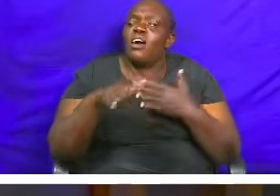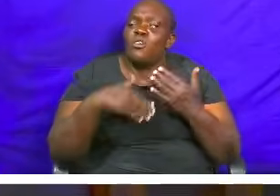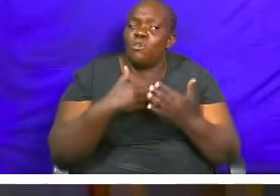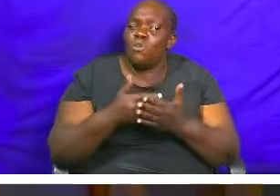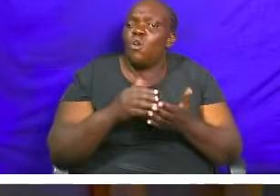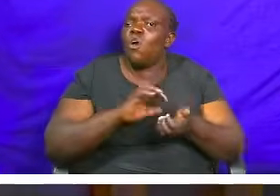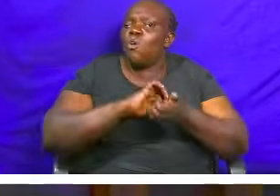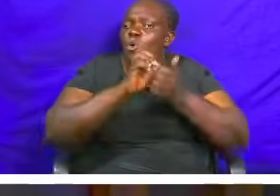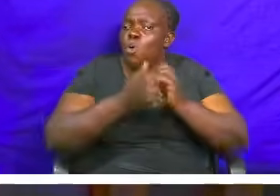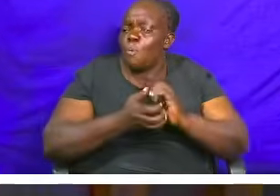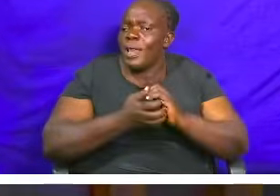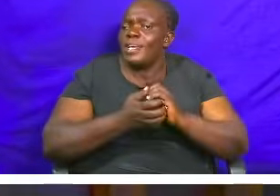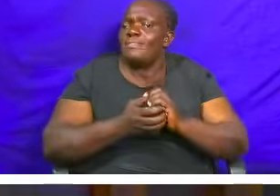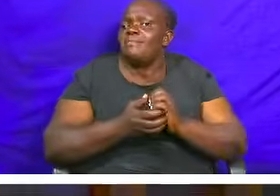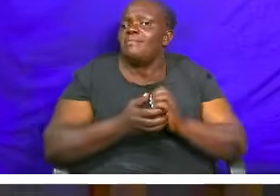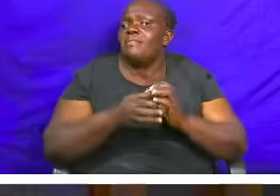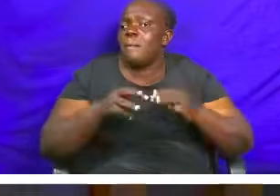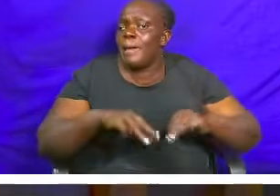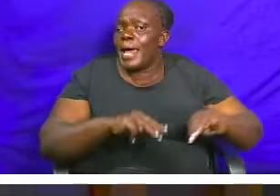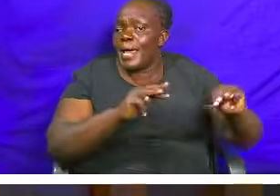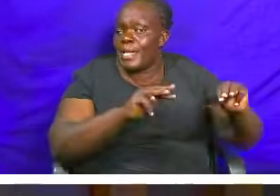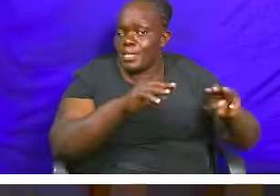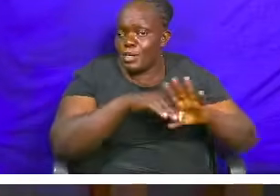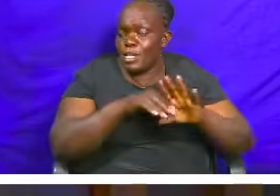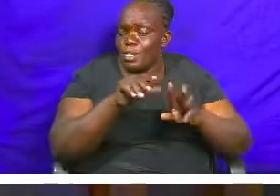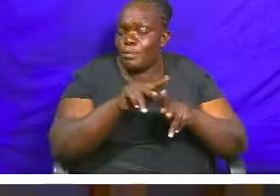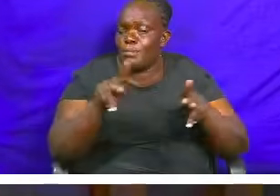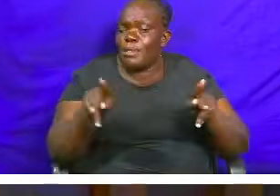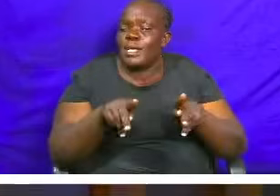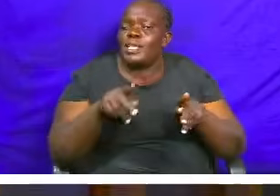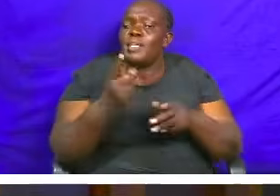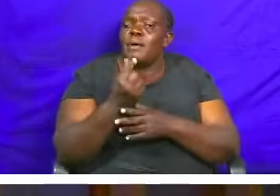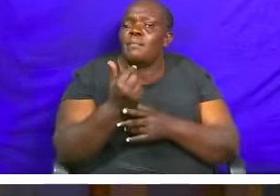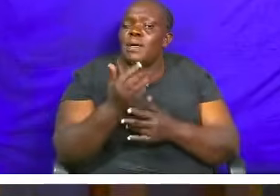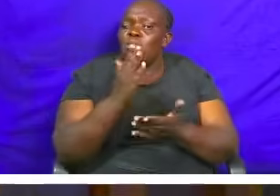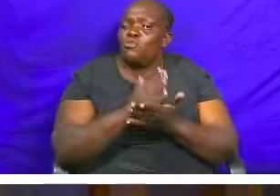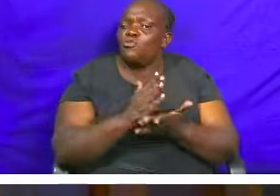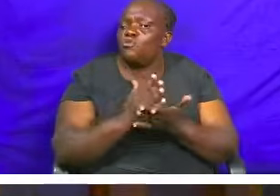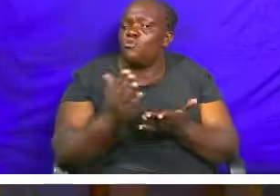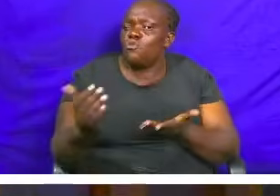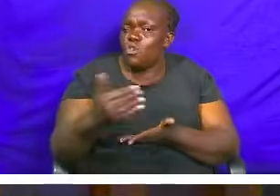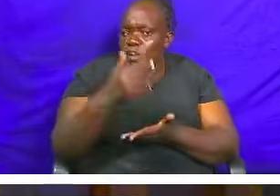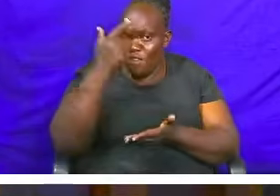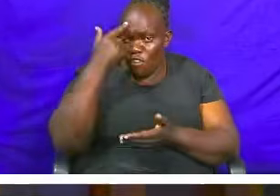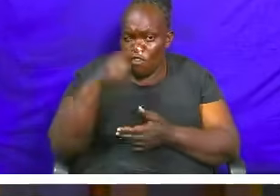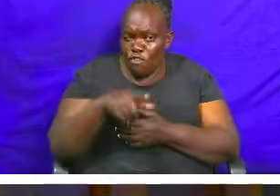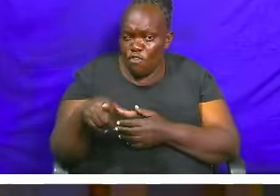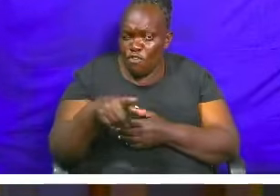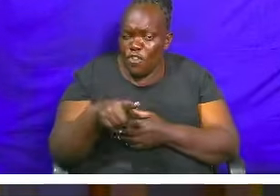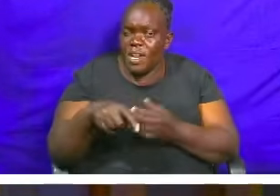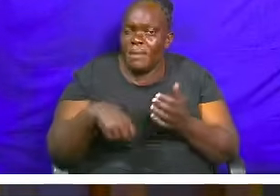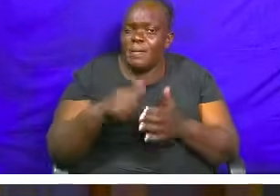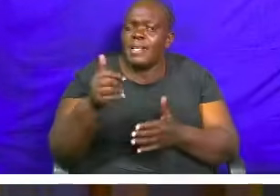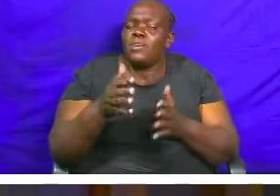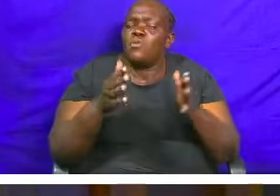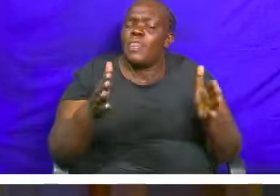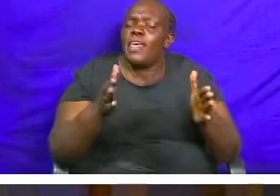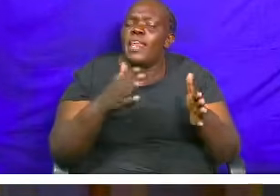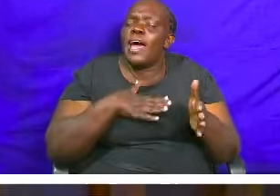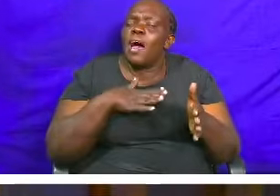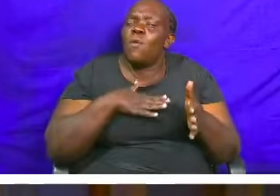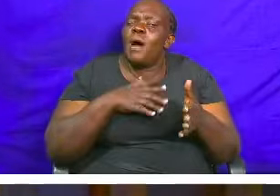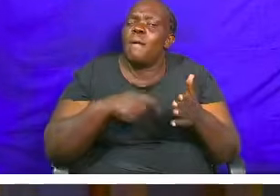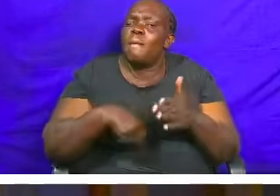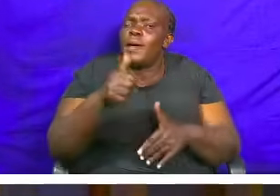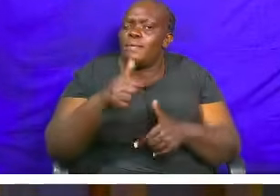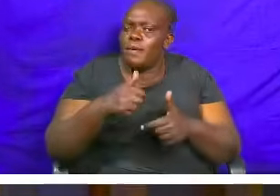complex mechanism that was put in place, that the shillings that are collected for fuel payment, because now we changed our mode of payment